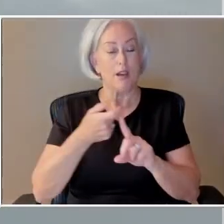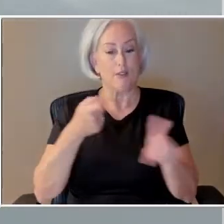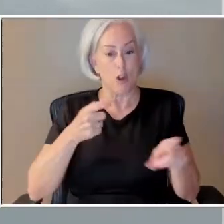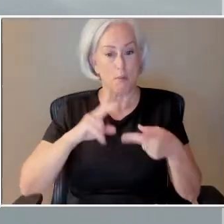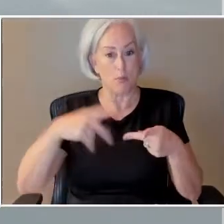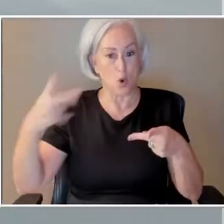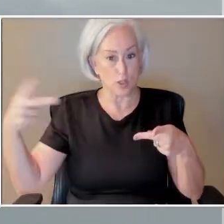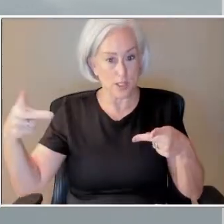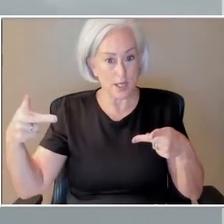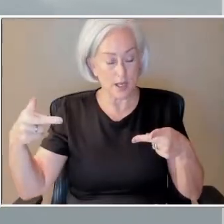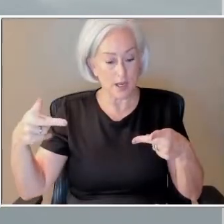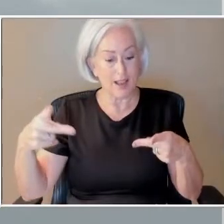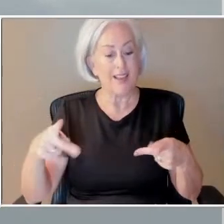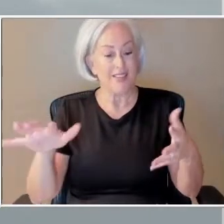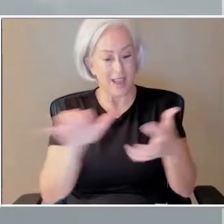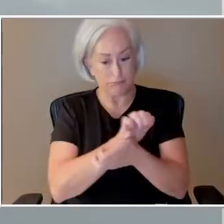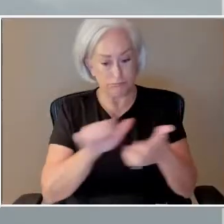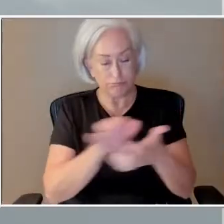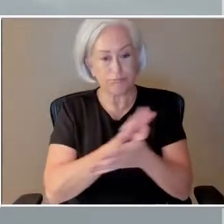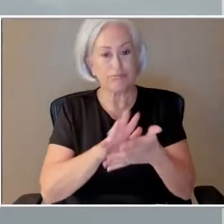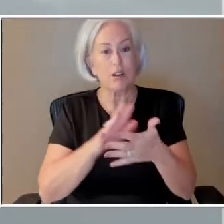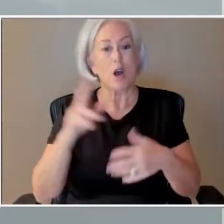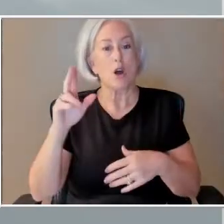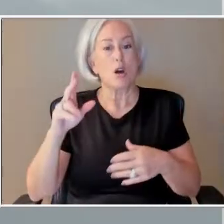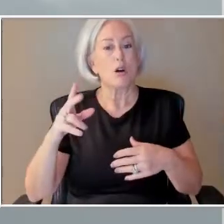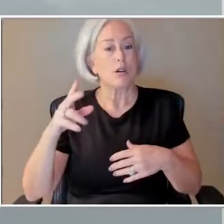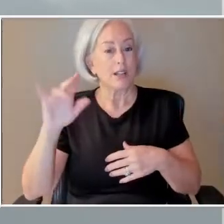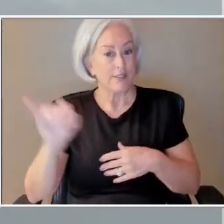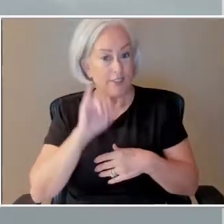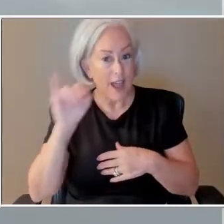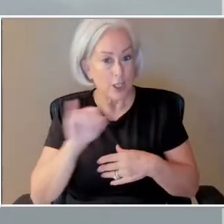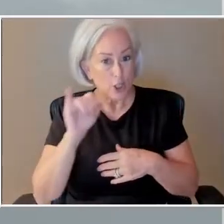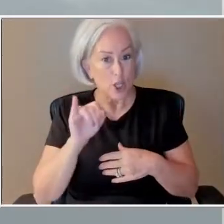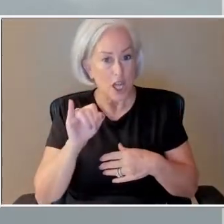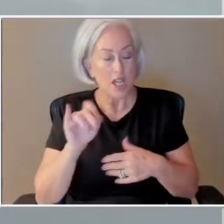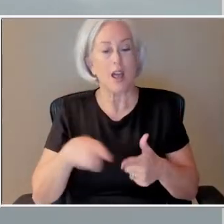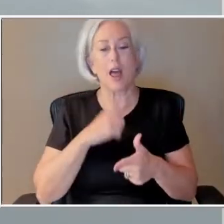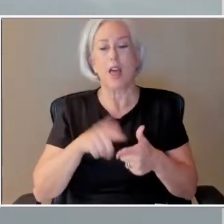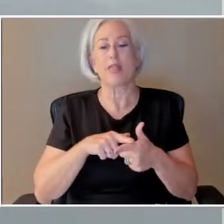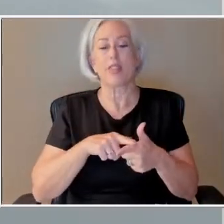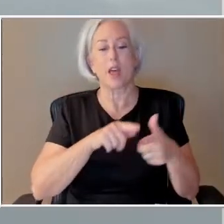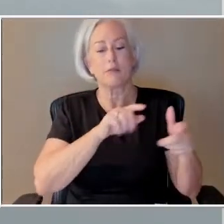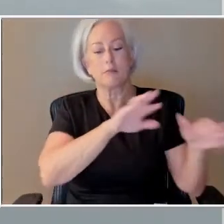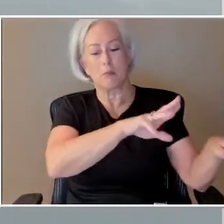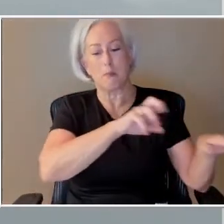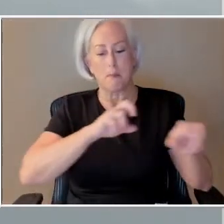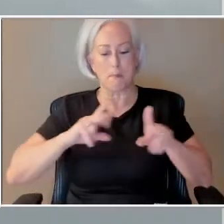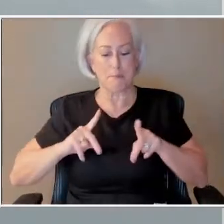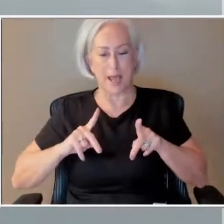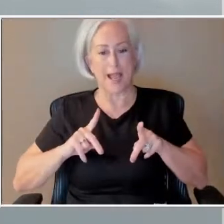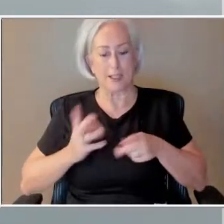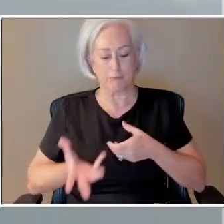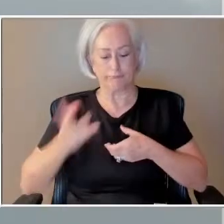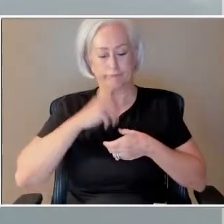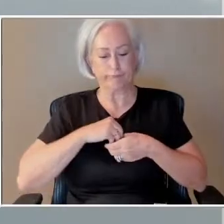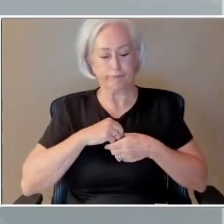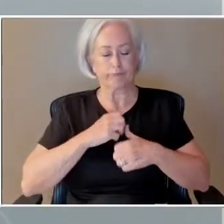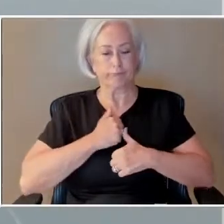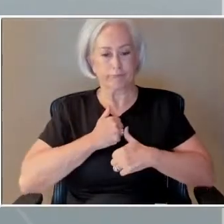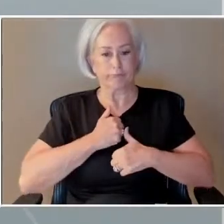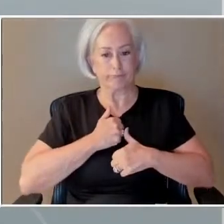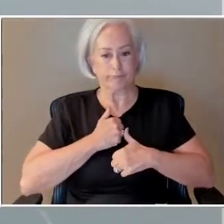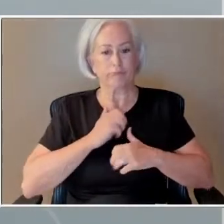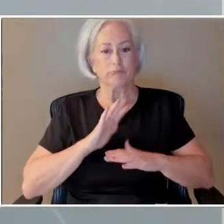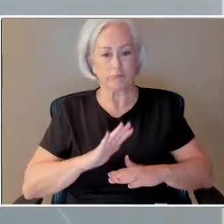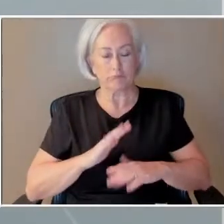after that, these plasma cells go back to their bases, and everything is fine. Now, the problem here is that what happened in myeloma, unfortunately,